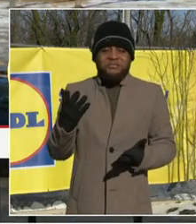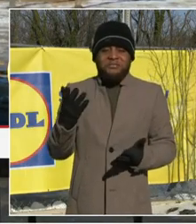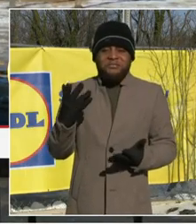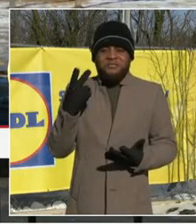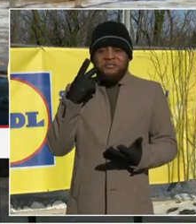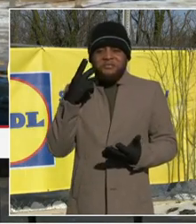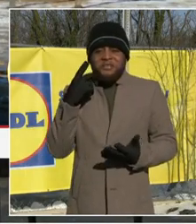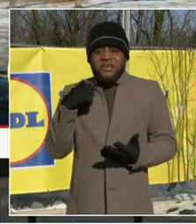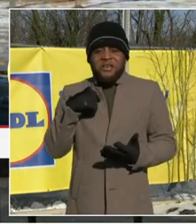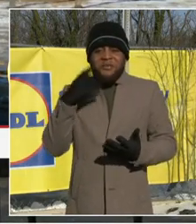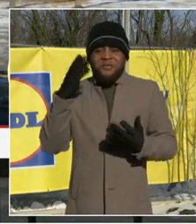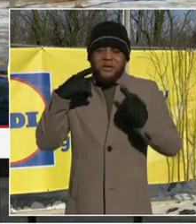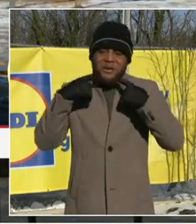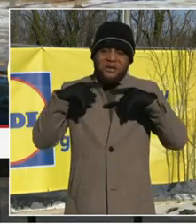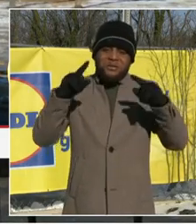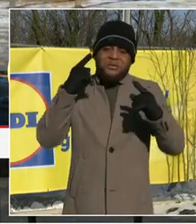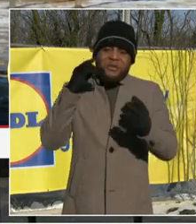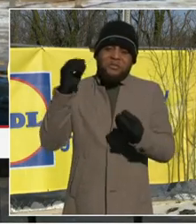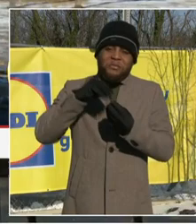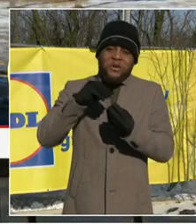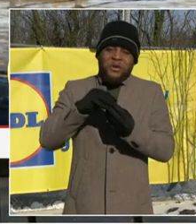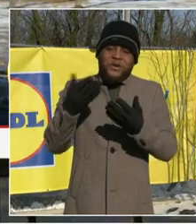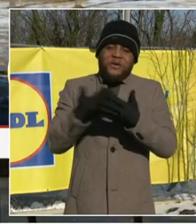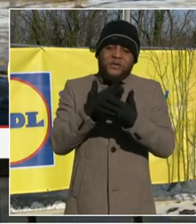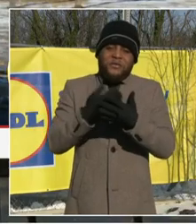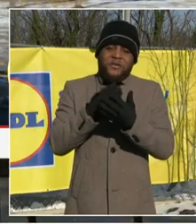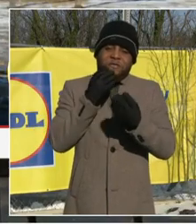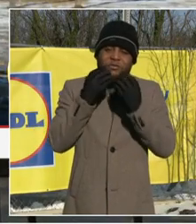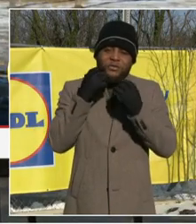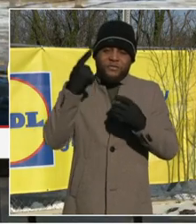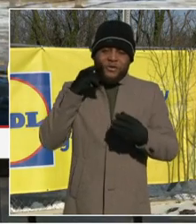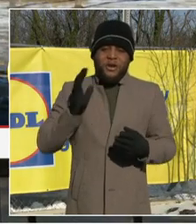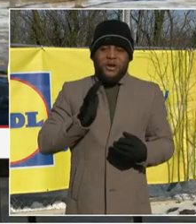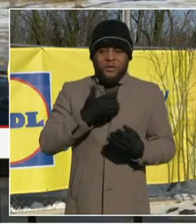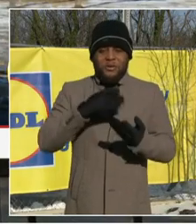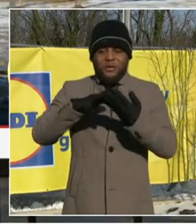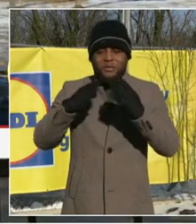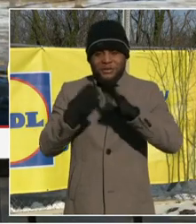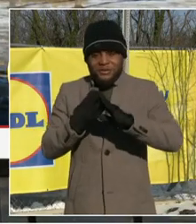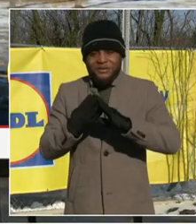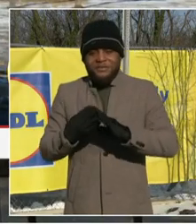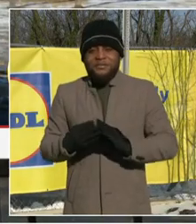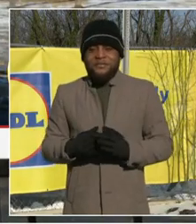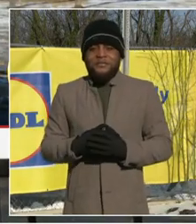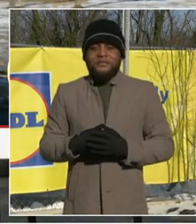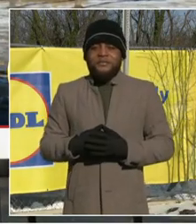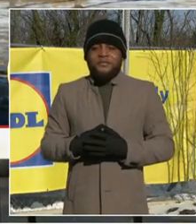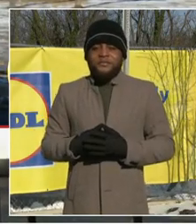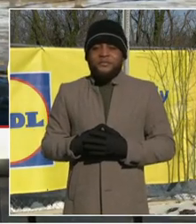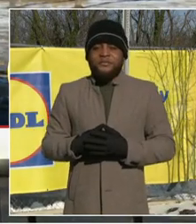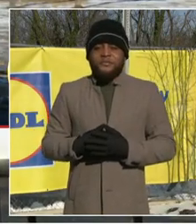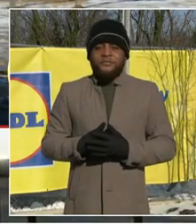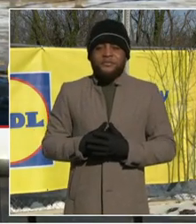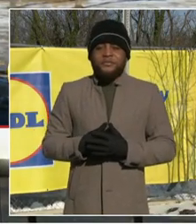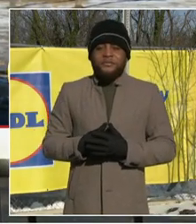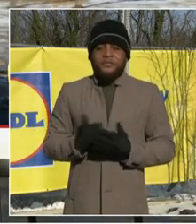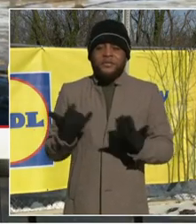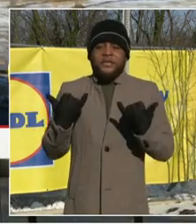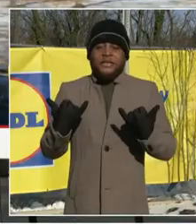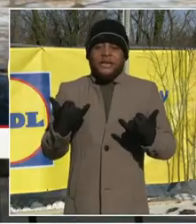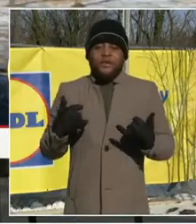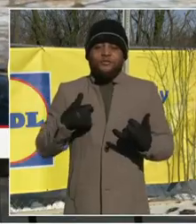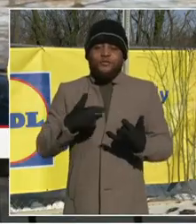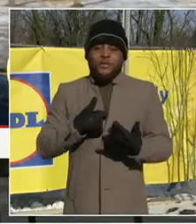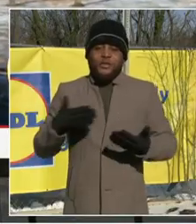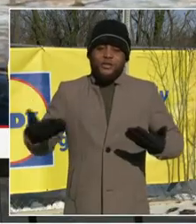bring more fresh food to our community. So with that, I want to introduce